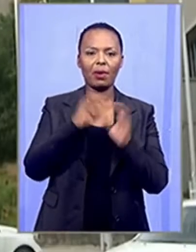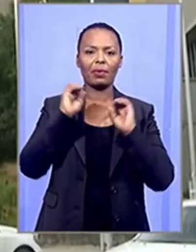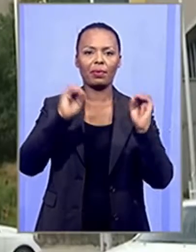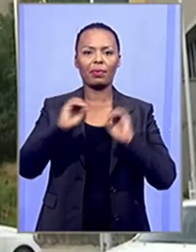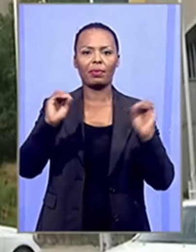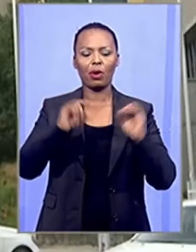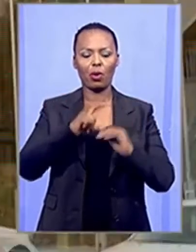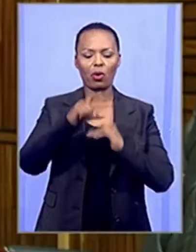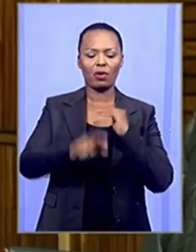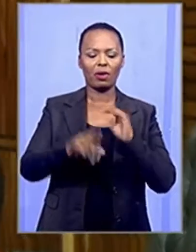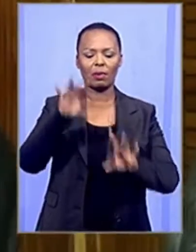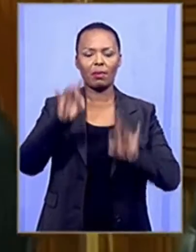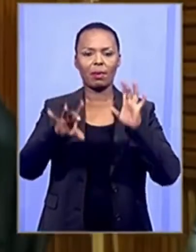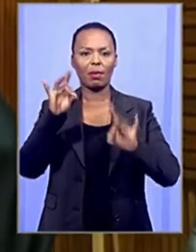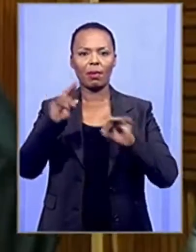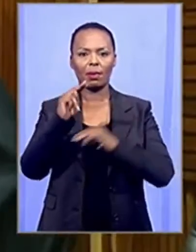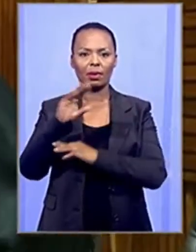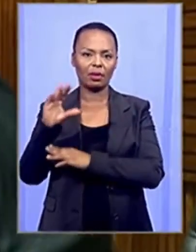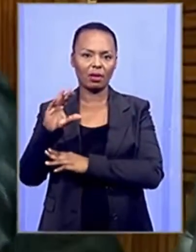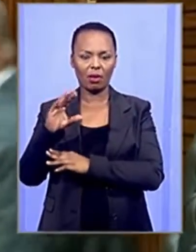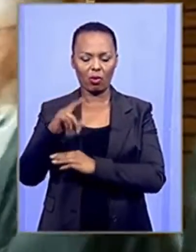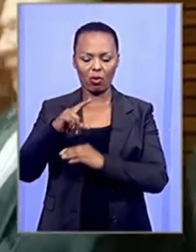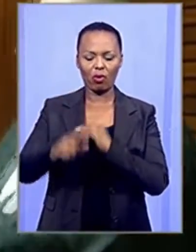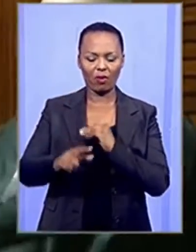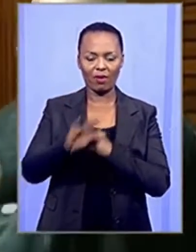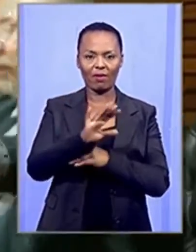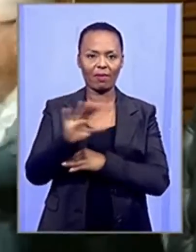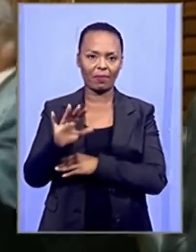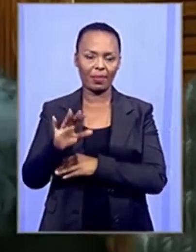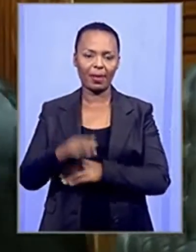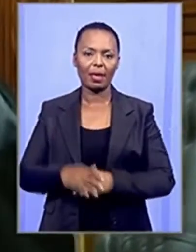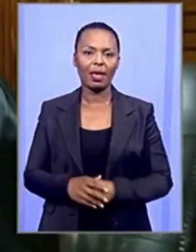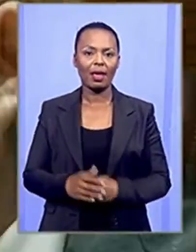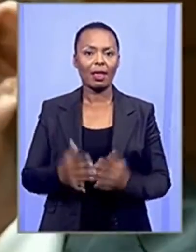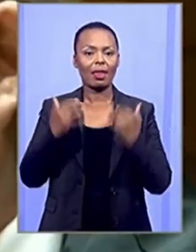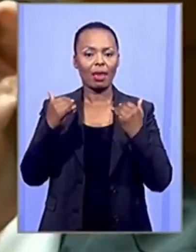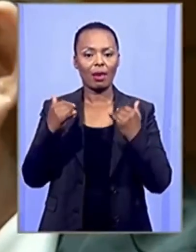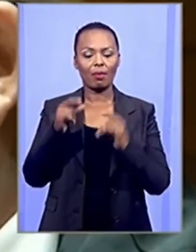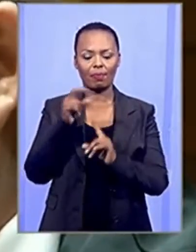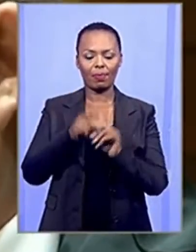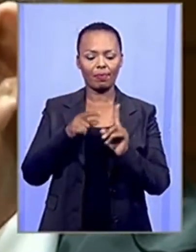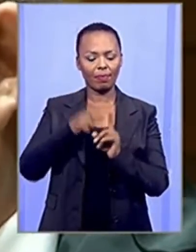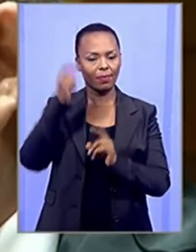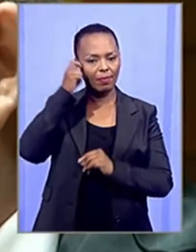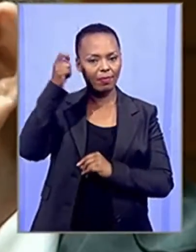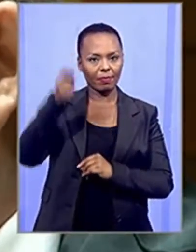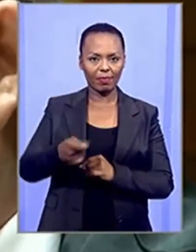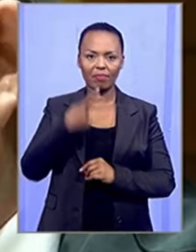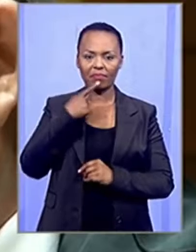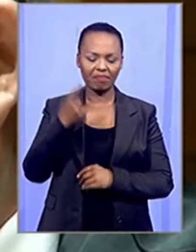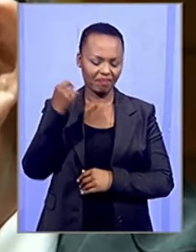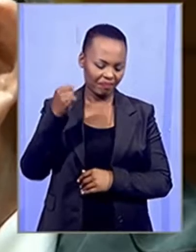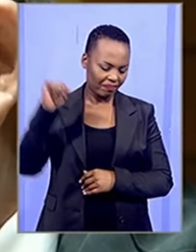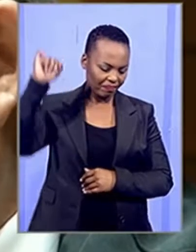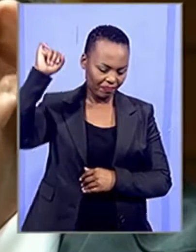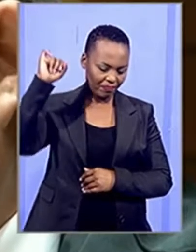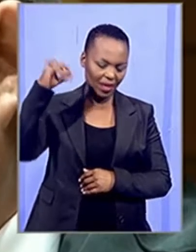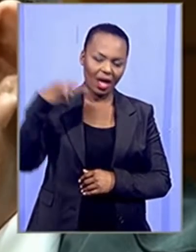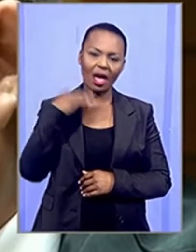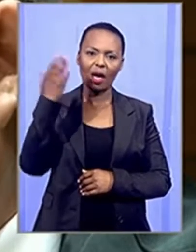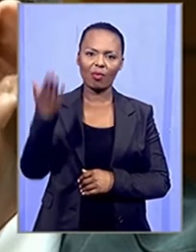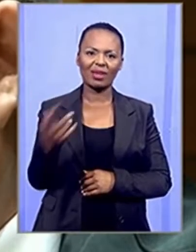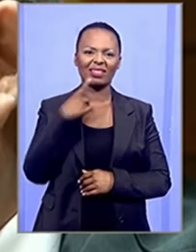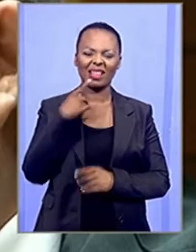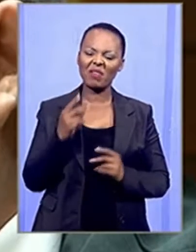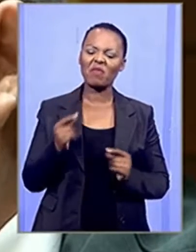boeteledipele ya bosetšhaba ya 55. Moatlhodi wa nama o sa tshwere Henry Lofse o kgapetse thoko kopo ka gore ga se e